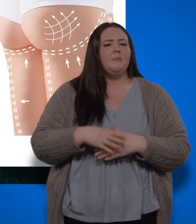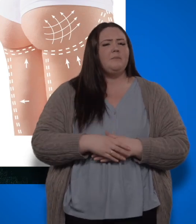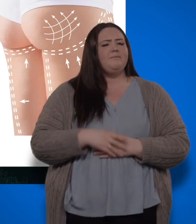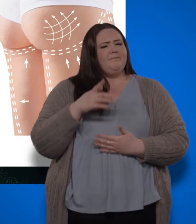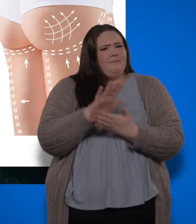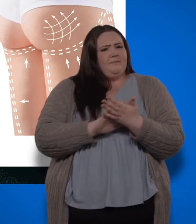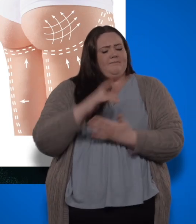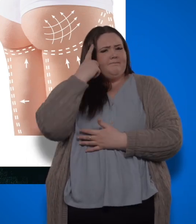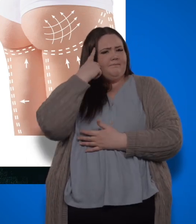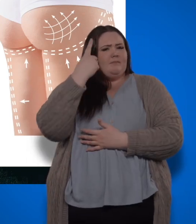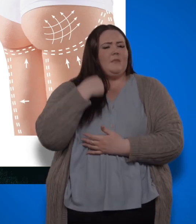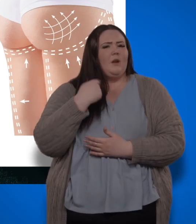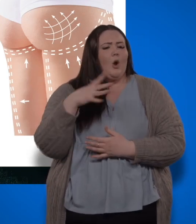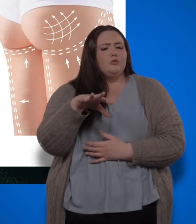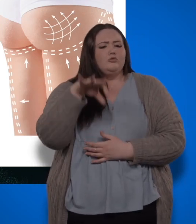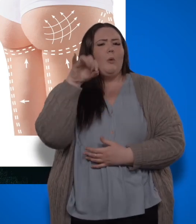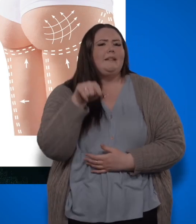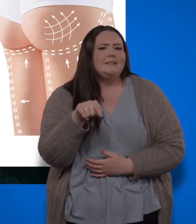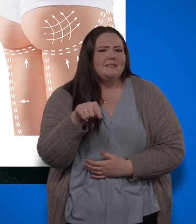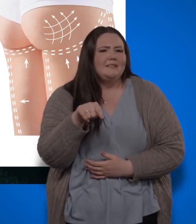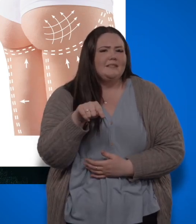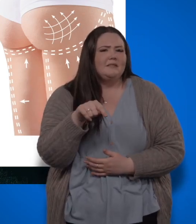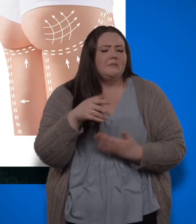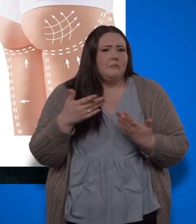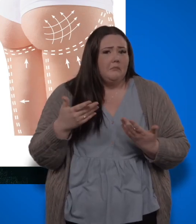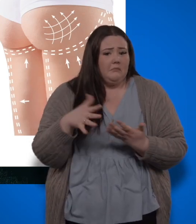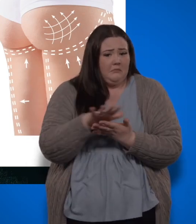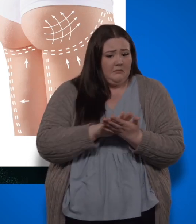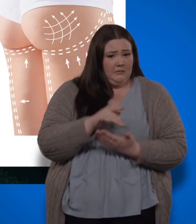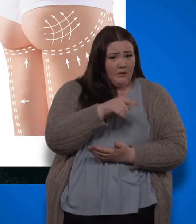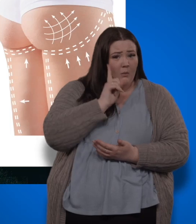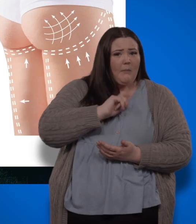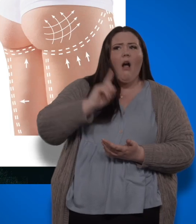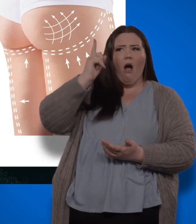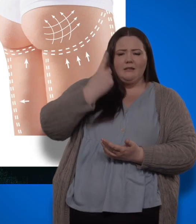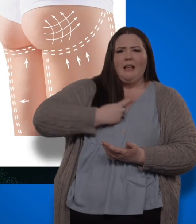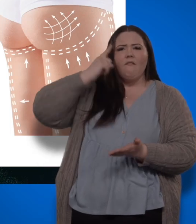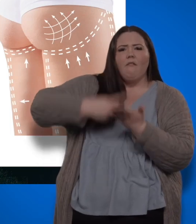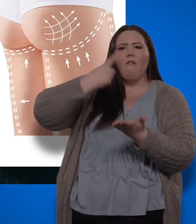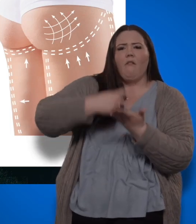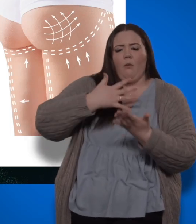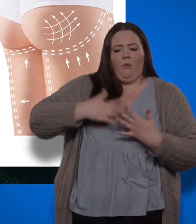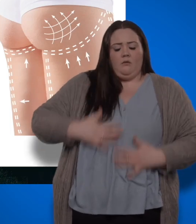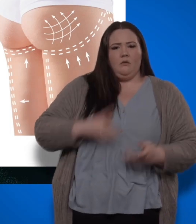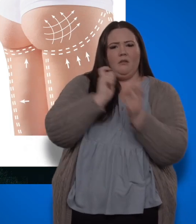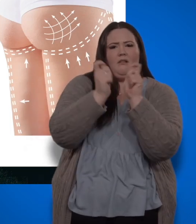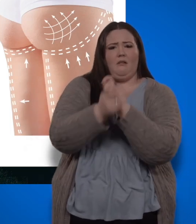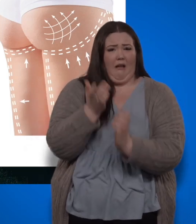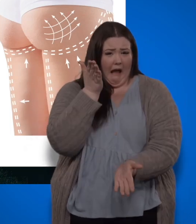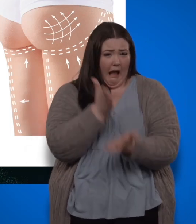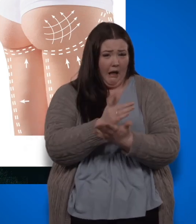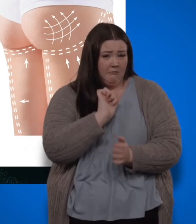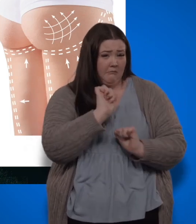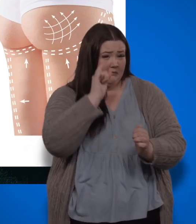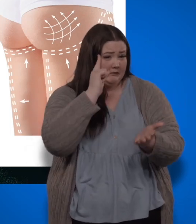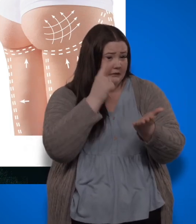their bodies like this, but are they genuinely free? Are the thousands of women who are choosing to mutilate their bodies like this making